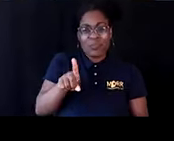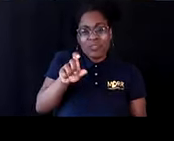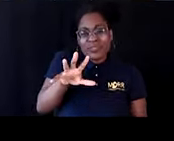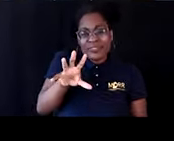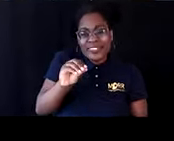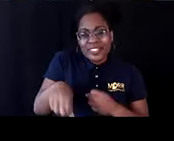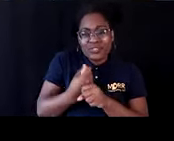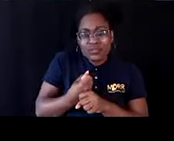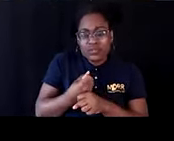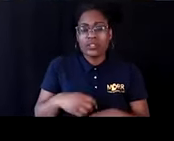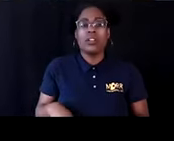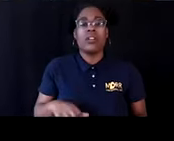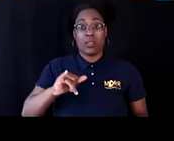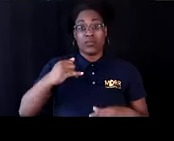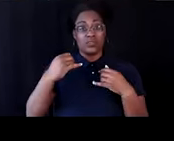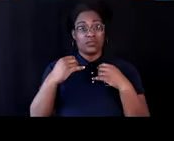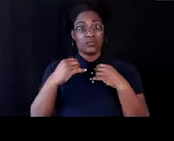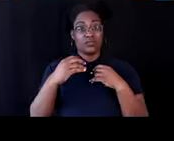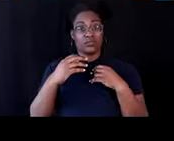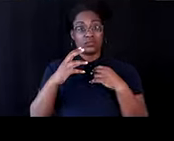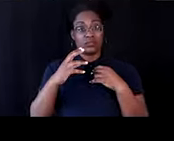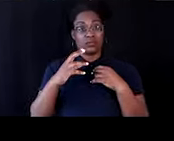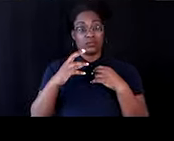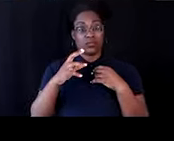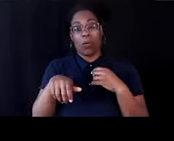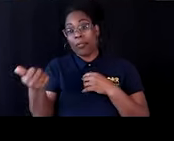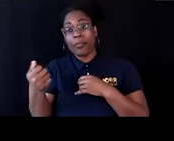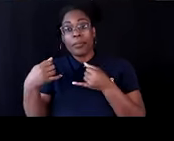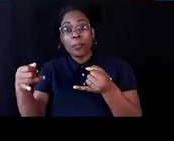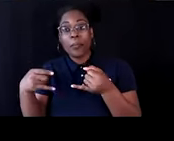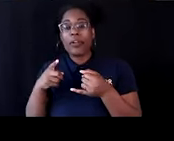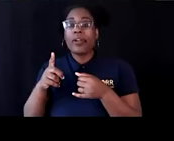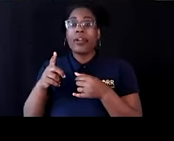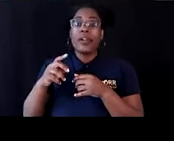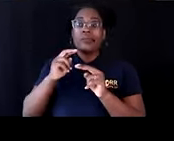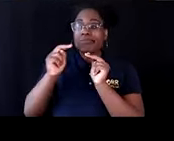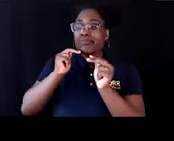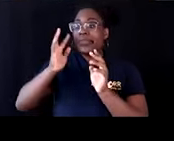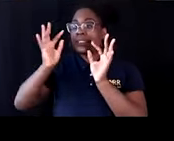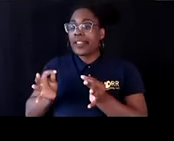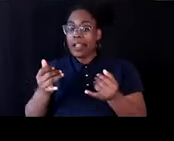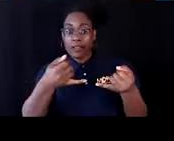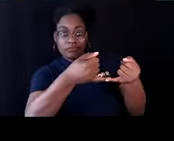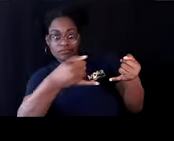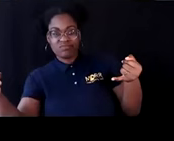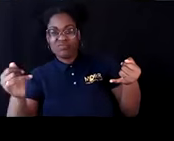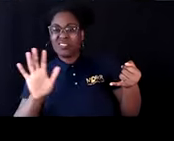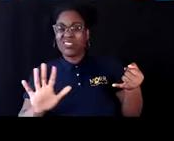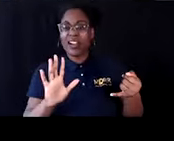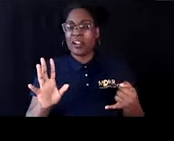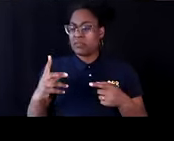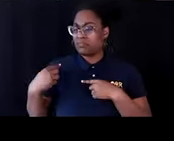also negotiated about 150 to 200 years ago. Those were done without indigenous